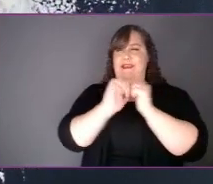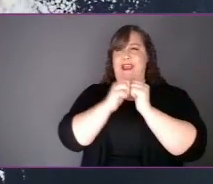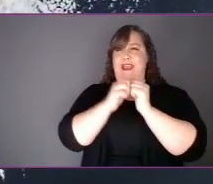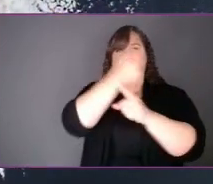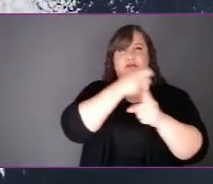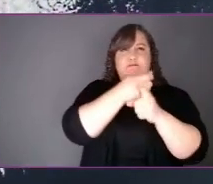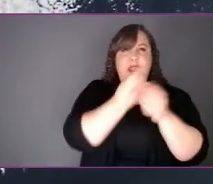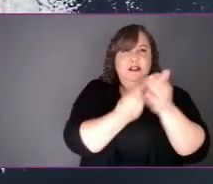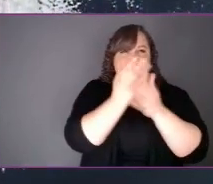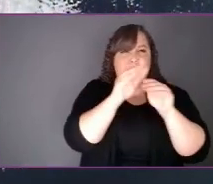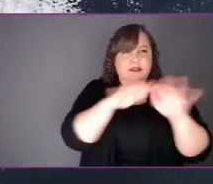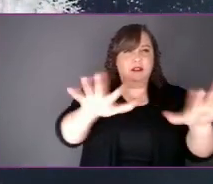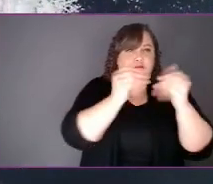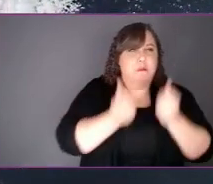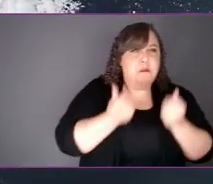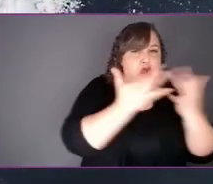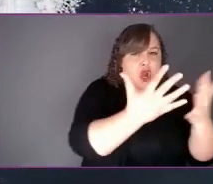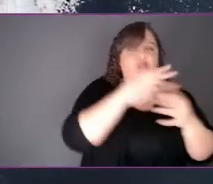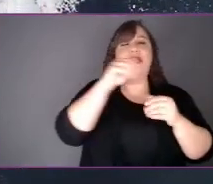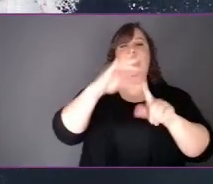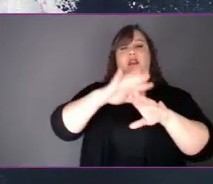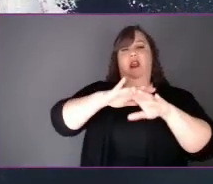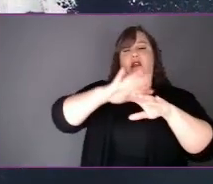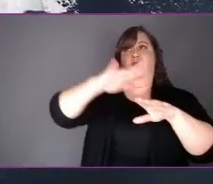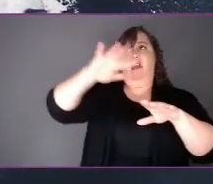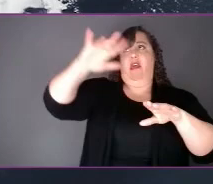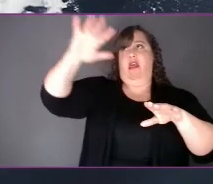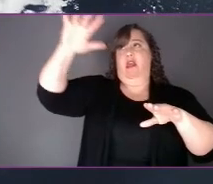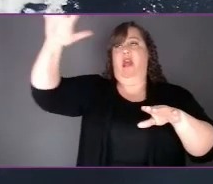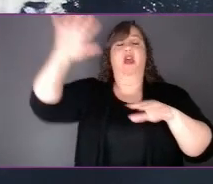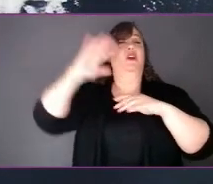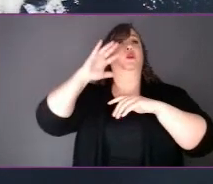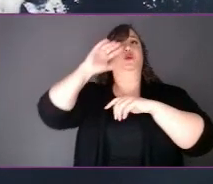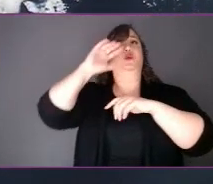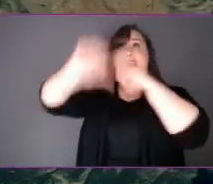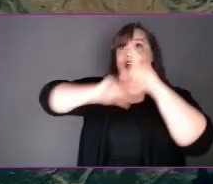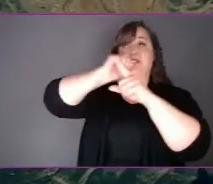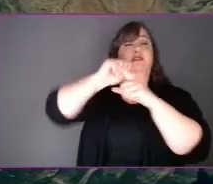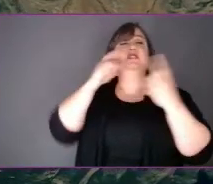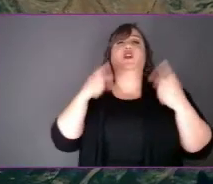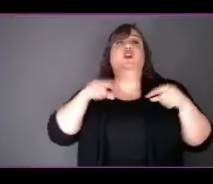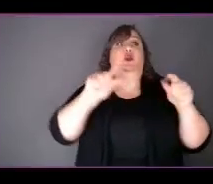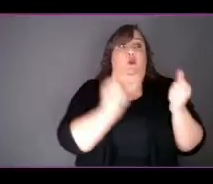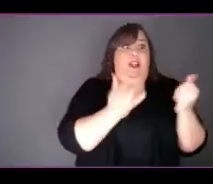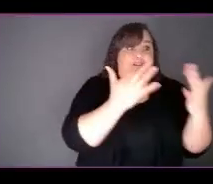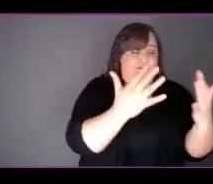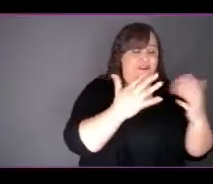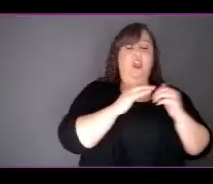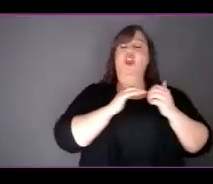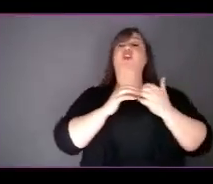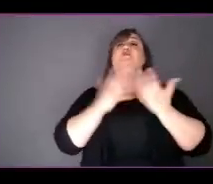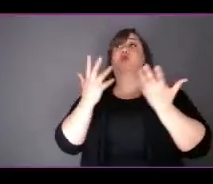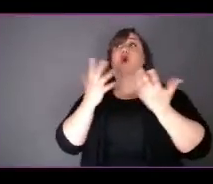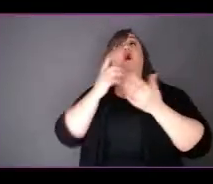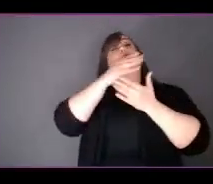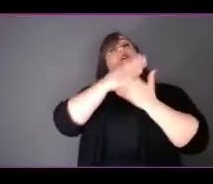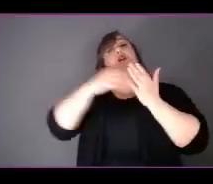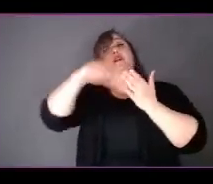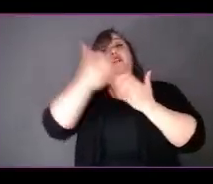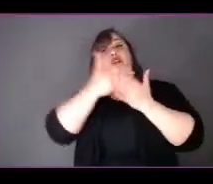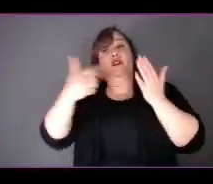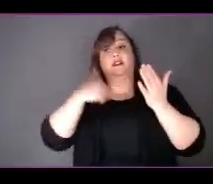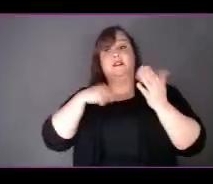lifted into the atmosphere during the fire. Some of the other things that I get to do as part of this internship is that I get to